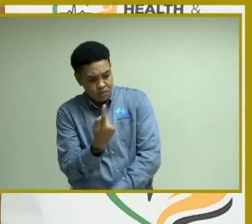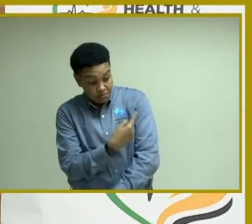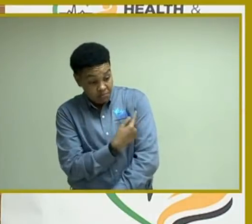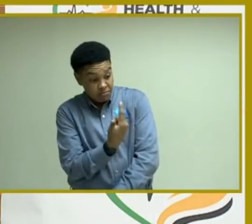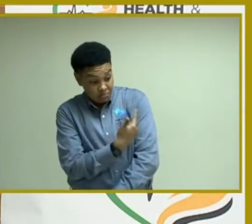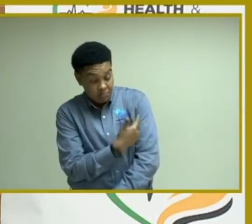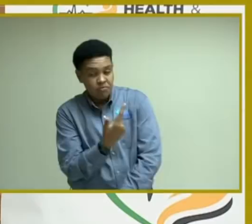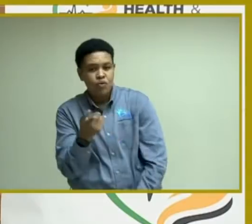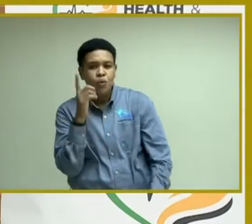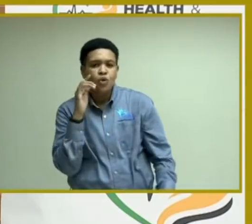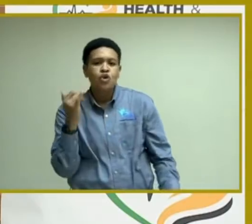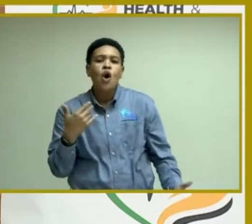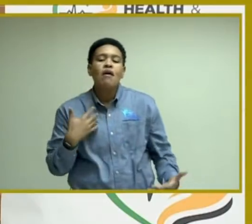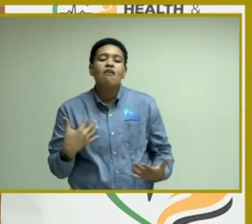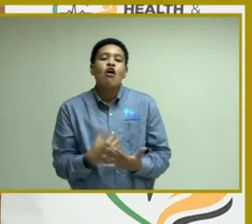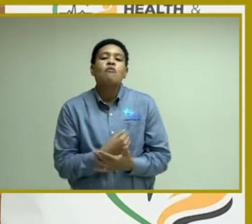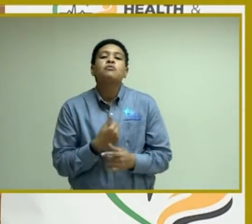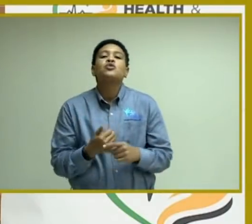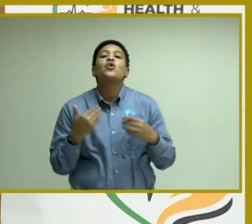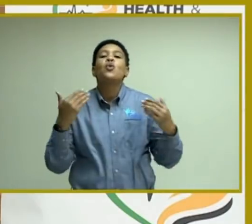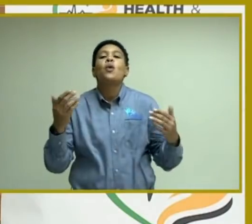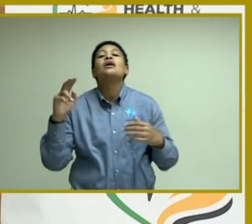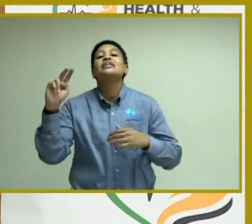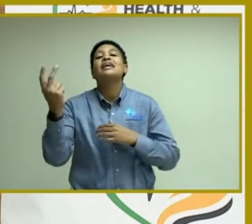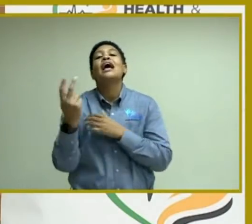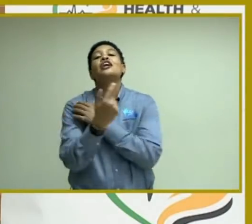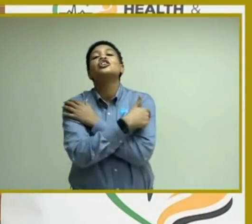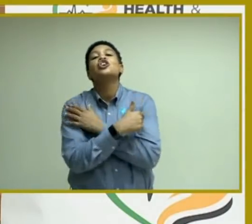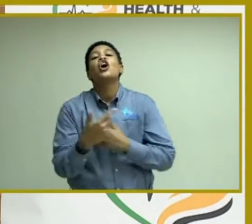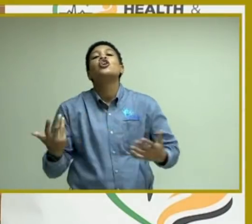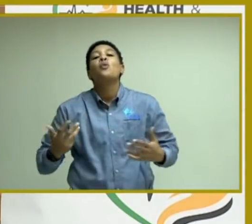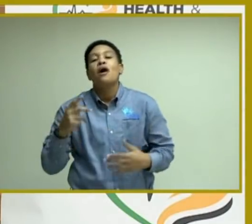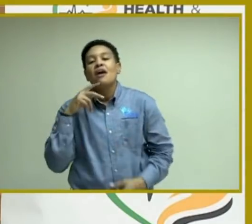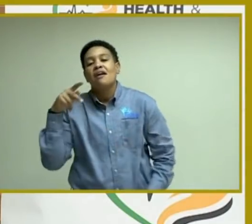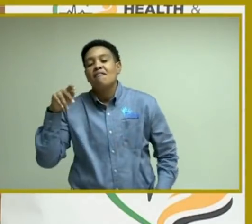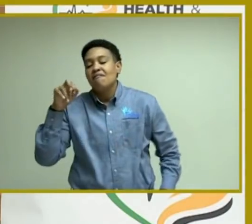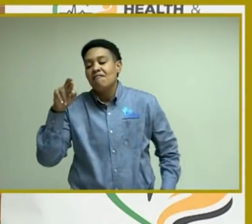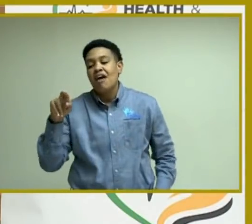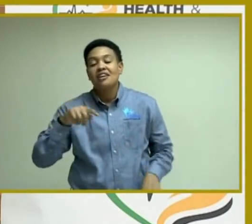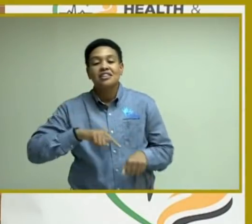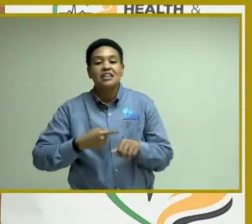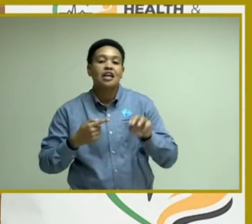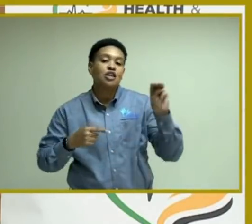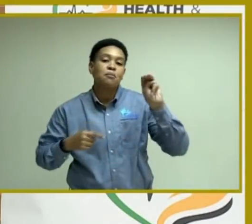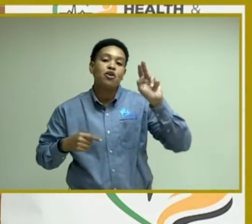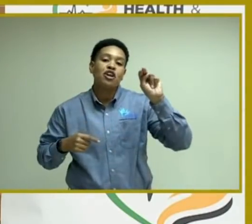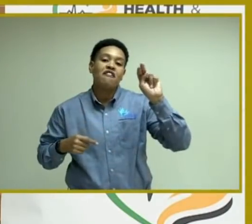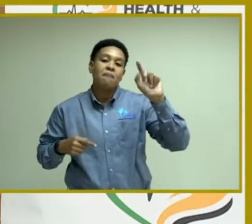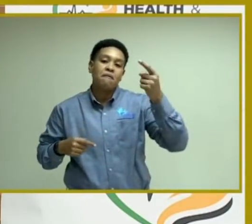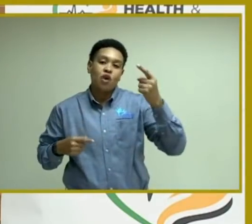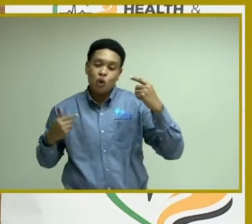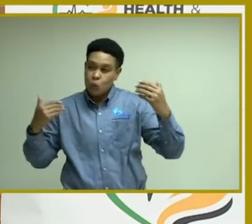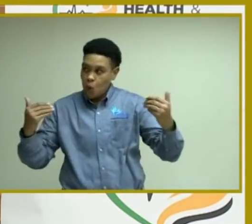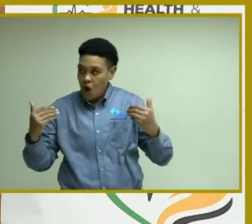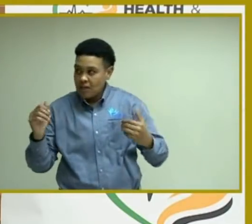now have your opportunity to take the second dose of the Pfizer starting Monday, November 1.